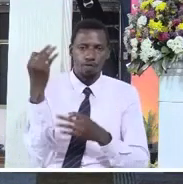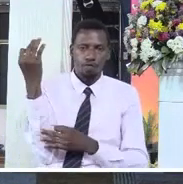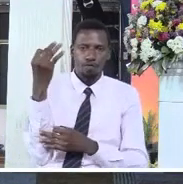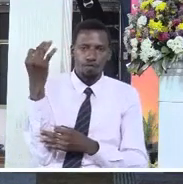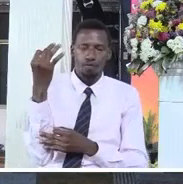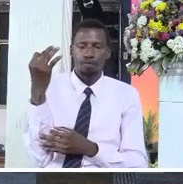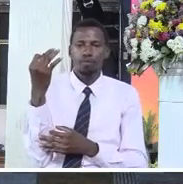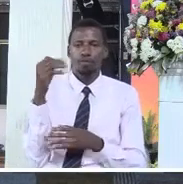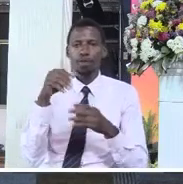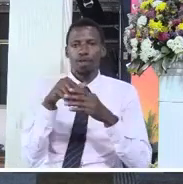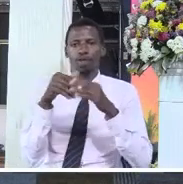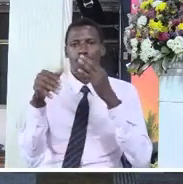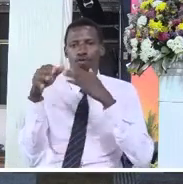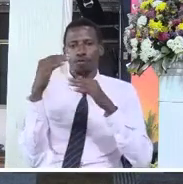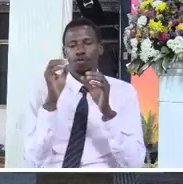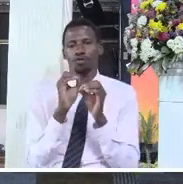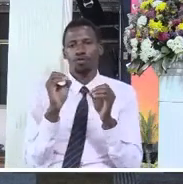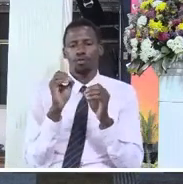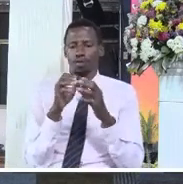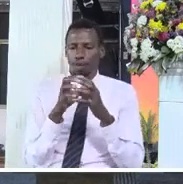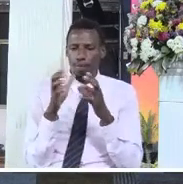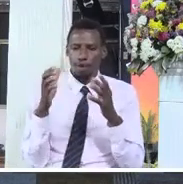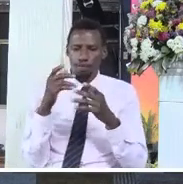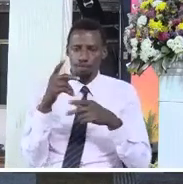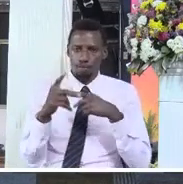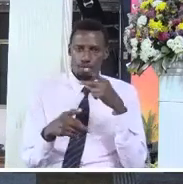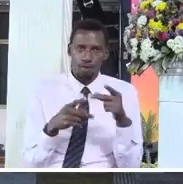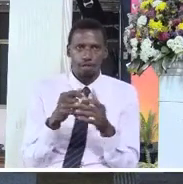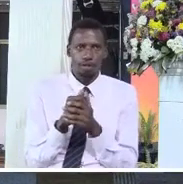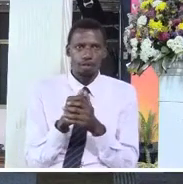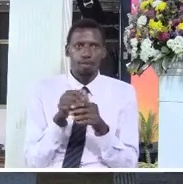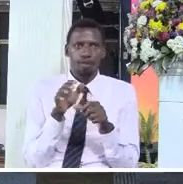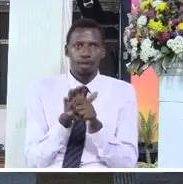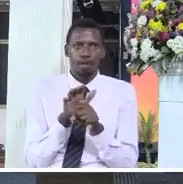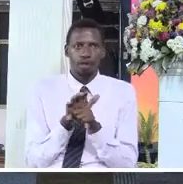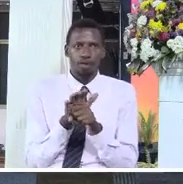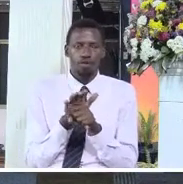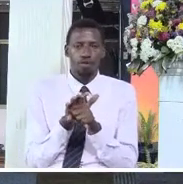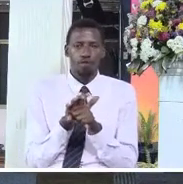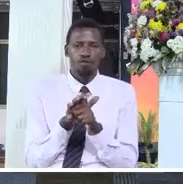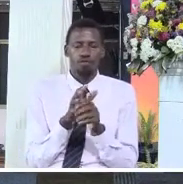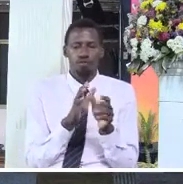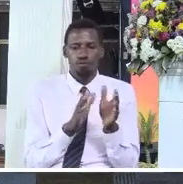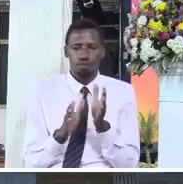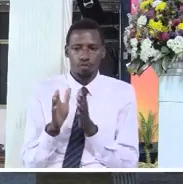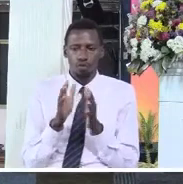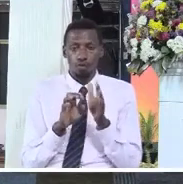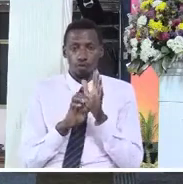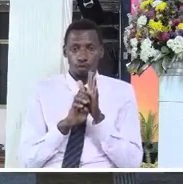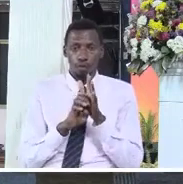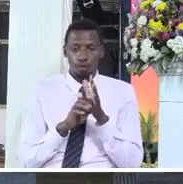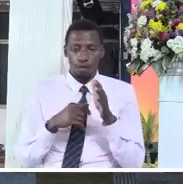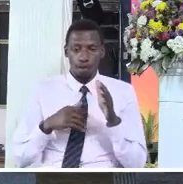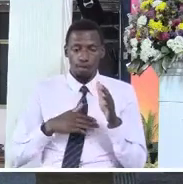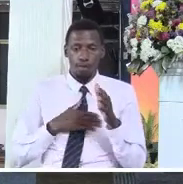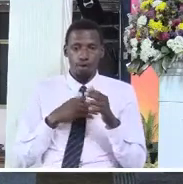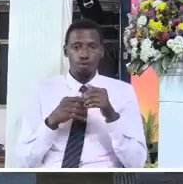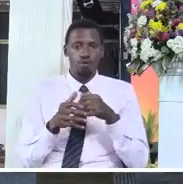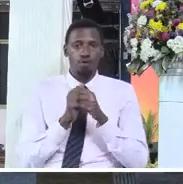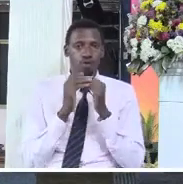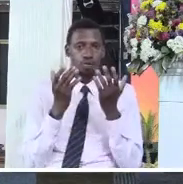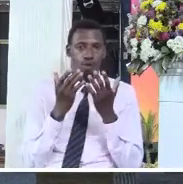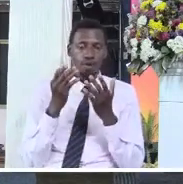great progress that has been made. There is a lot of organization. For example, like where I worship in Maine, we have four